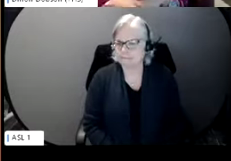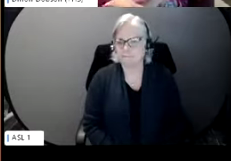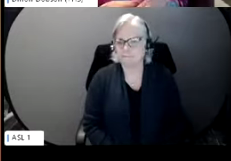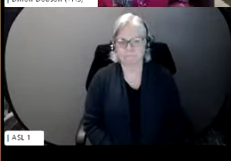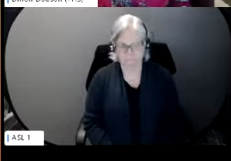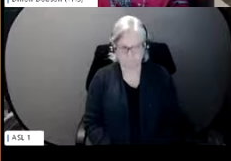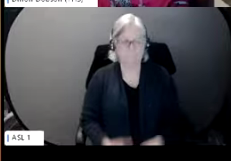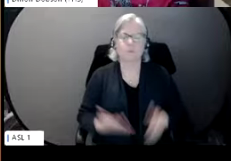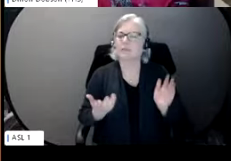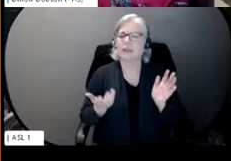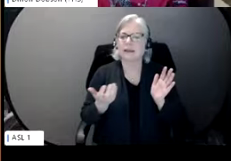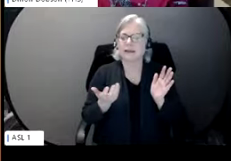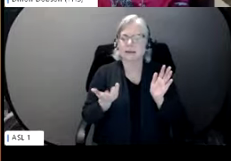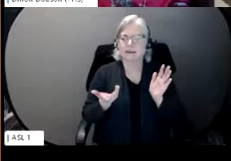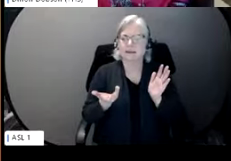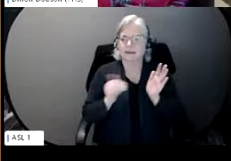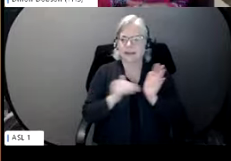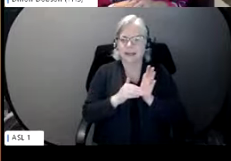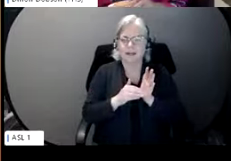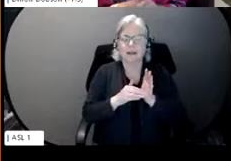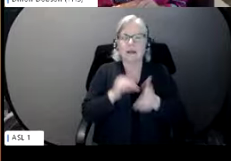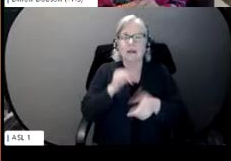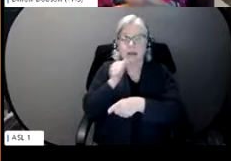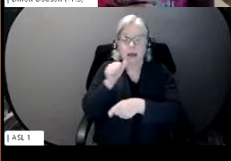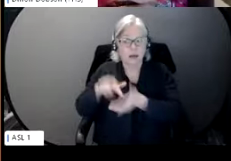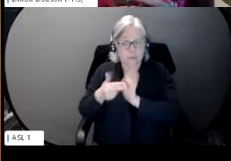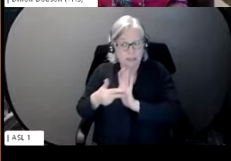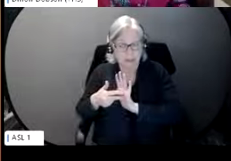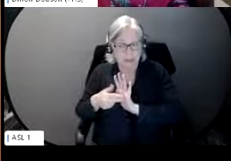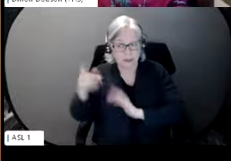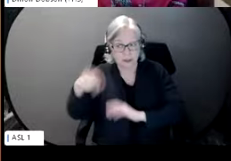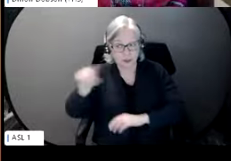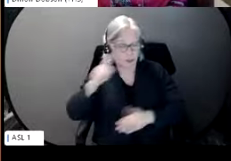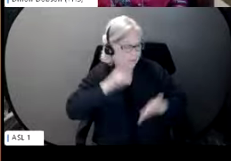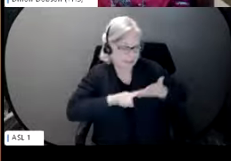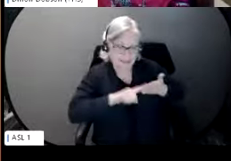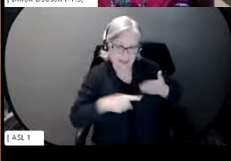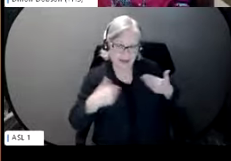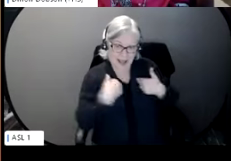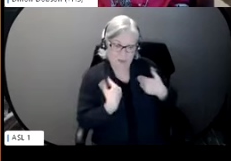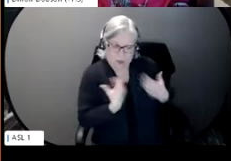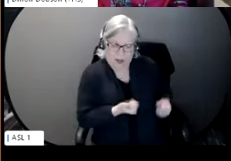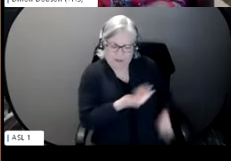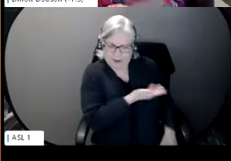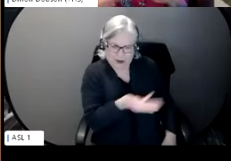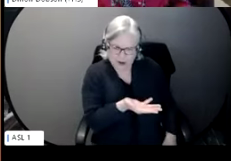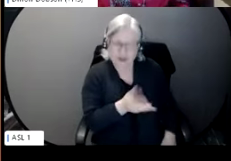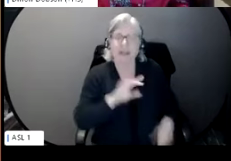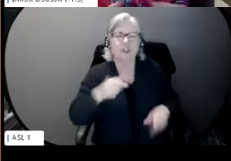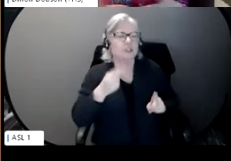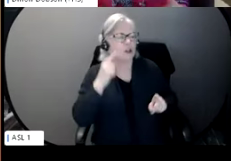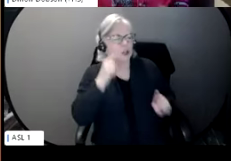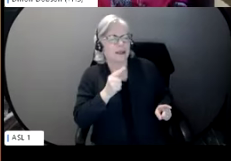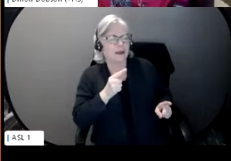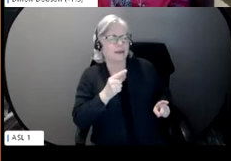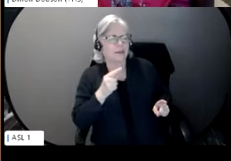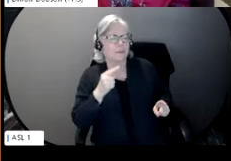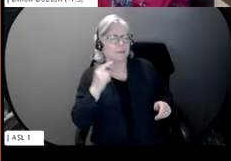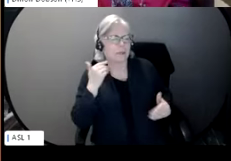Again, this is not about turning frontline workers into animal welfare investigators at all. It is just about looking at patterns, asking questions,